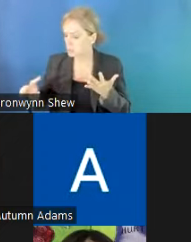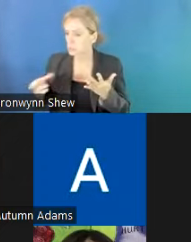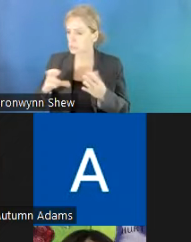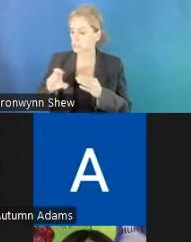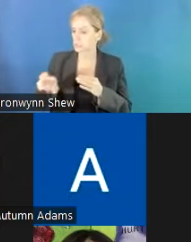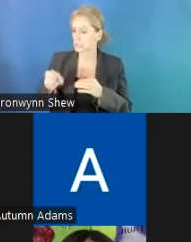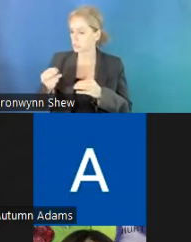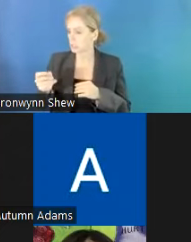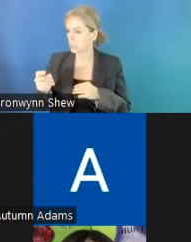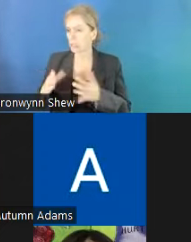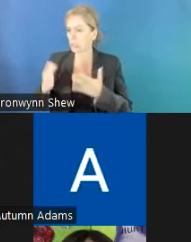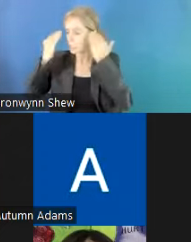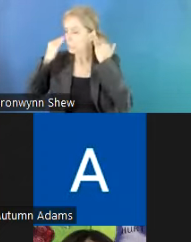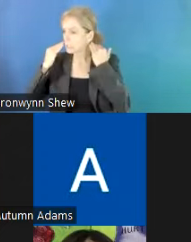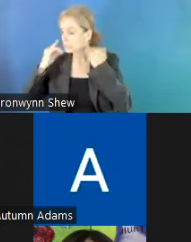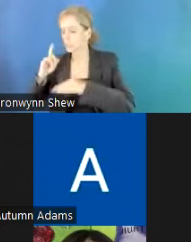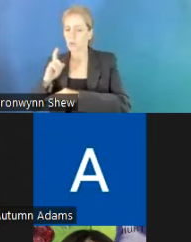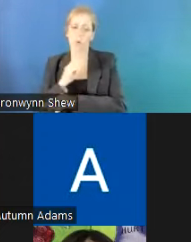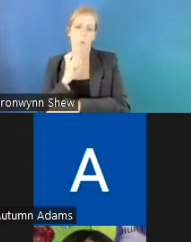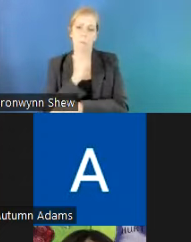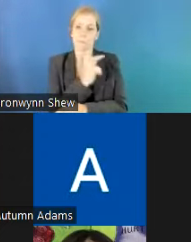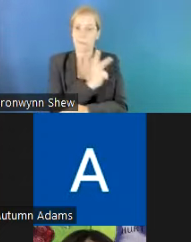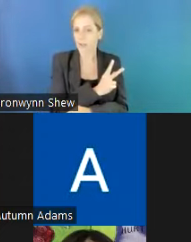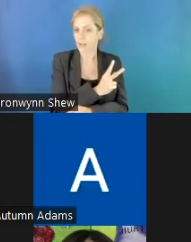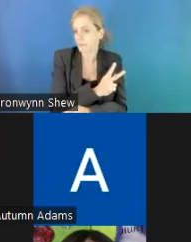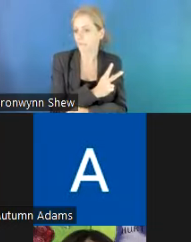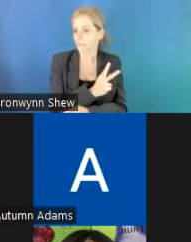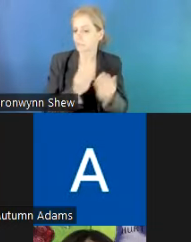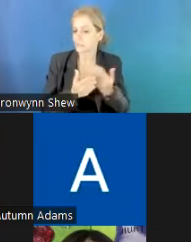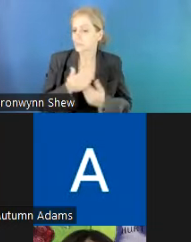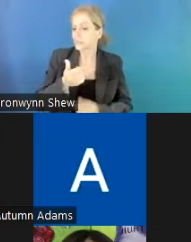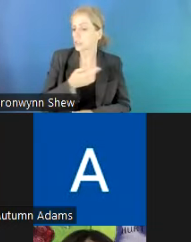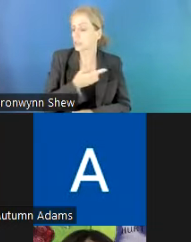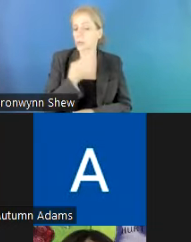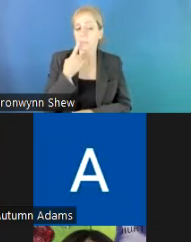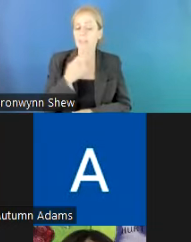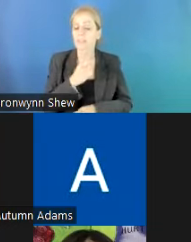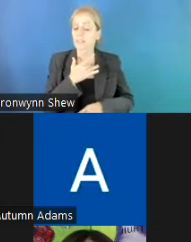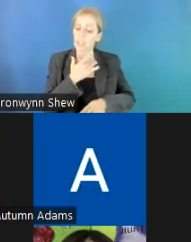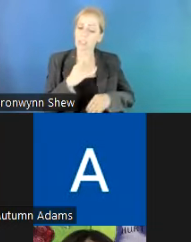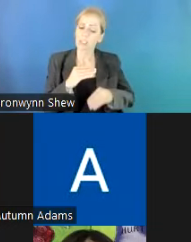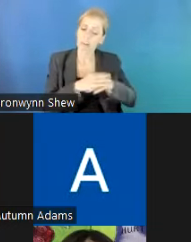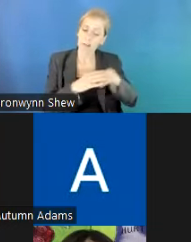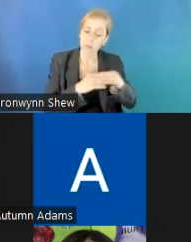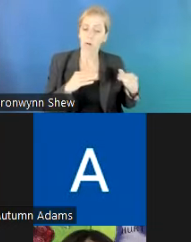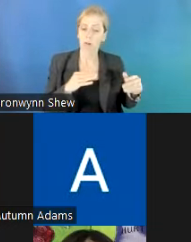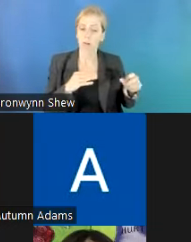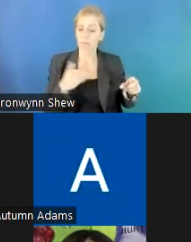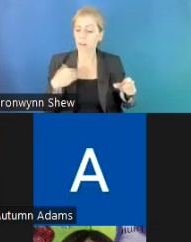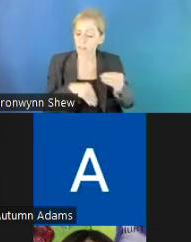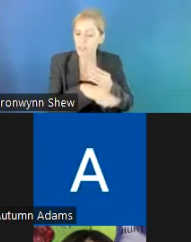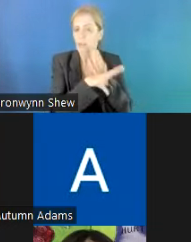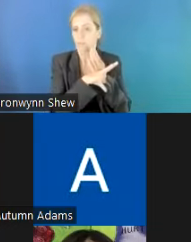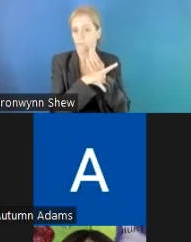very overwhelming, and it's easier to go back to the abuser because it's more comfortable, because there's the video phone there, the alarms